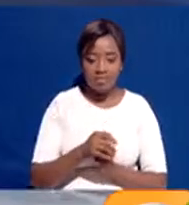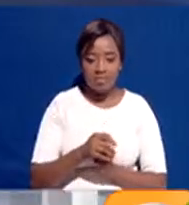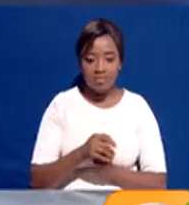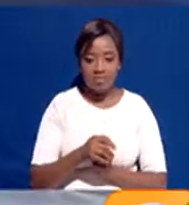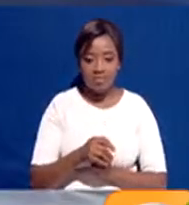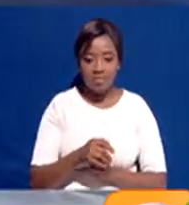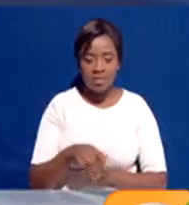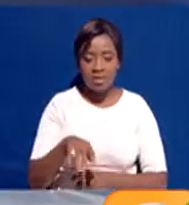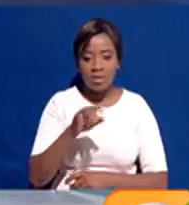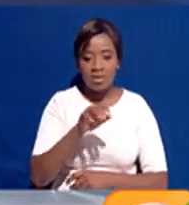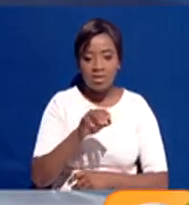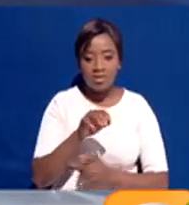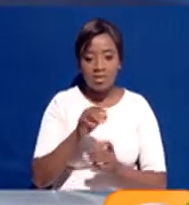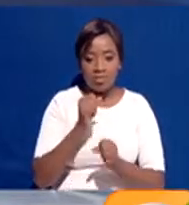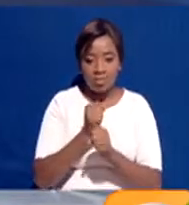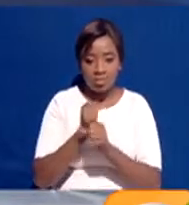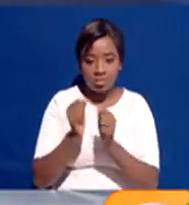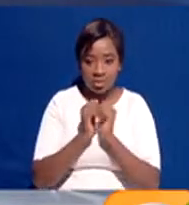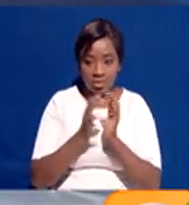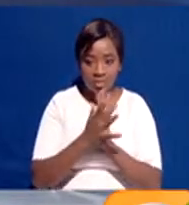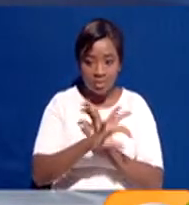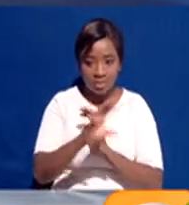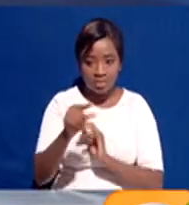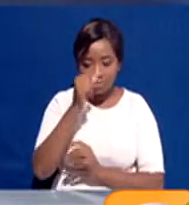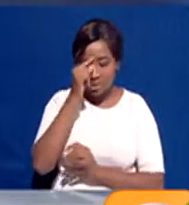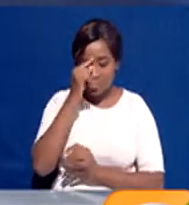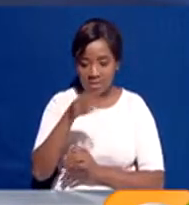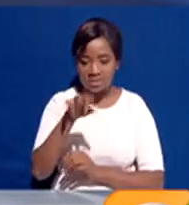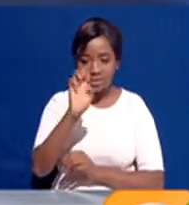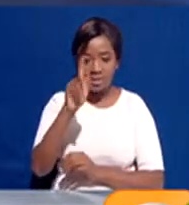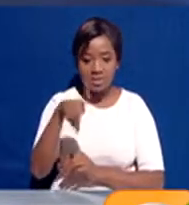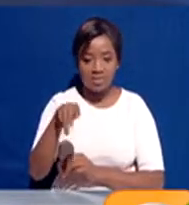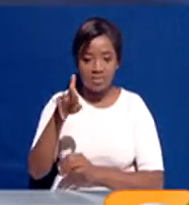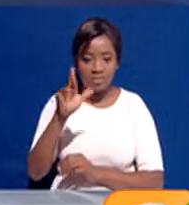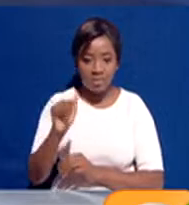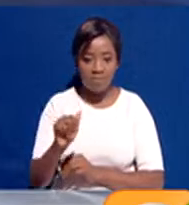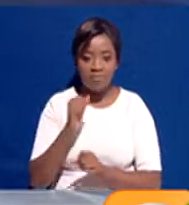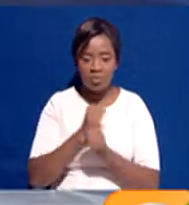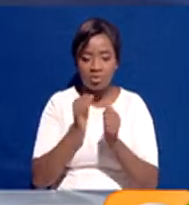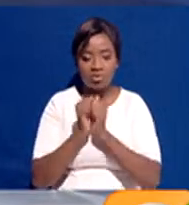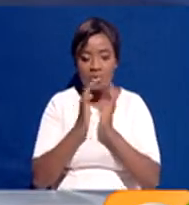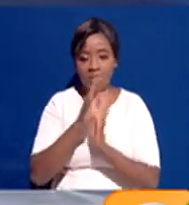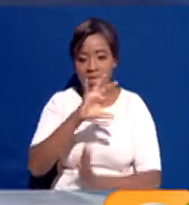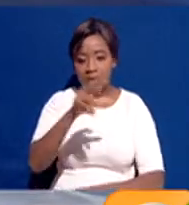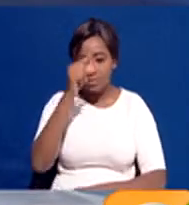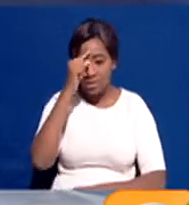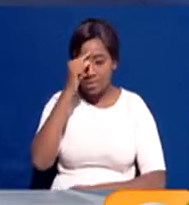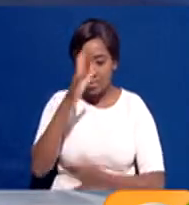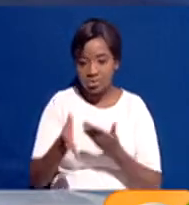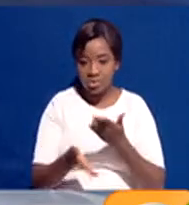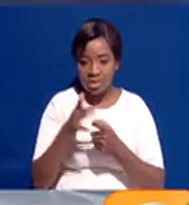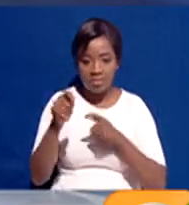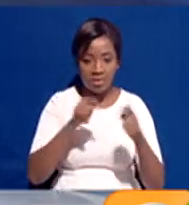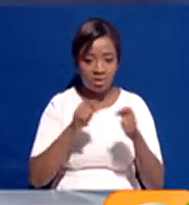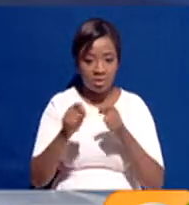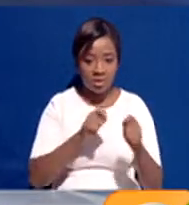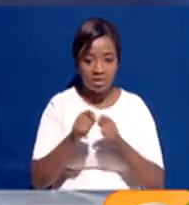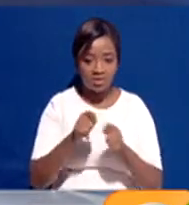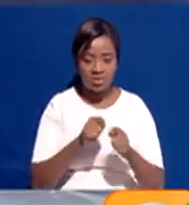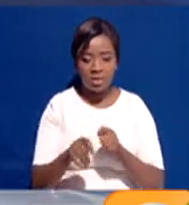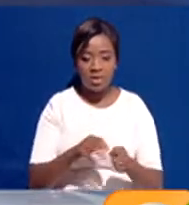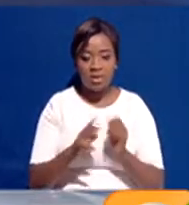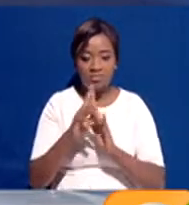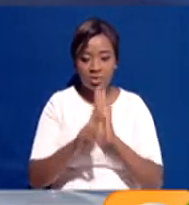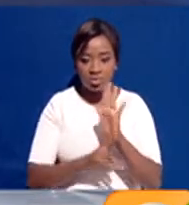will be working with county governments as it develops the draft energy solar water heating regulations of 2022.